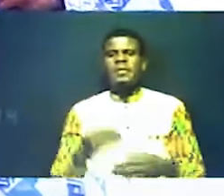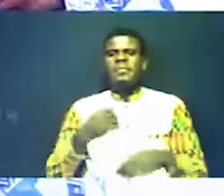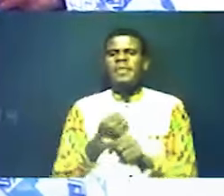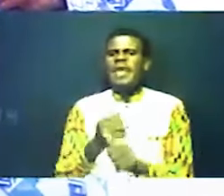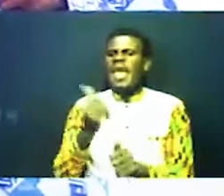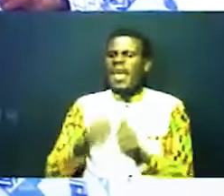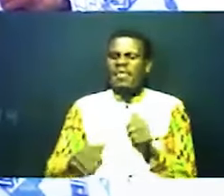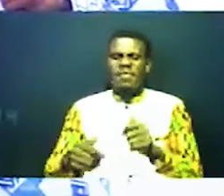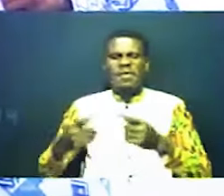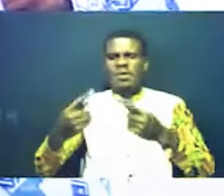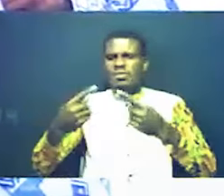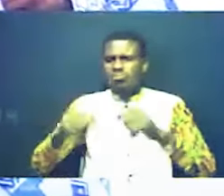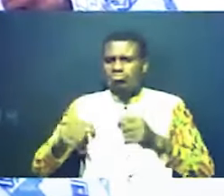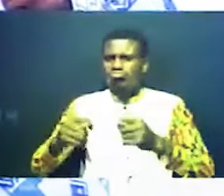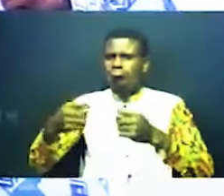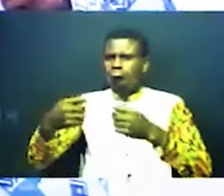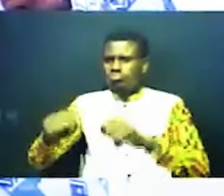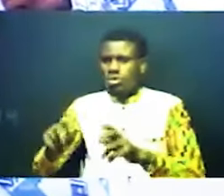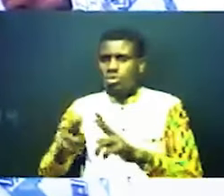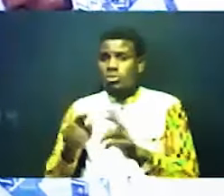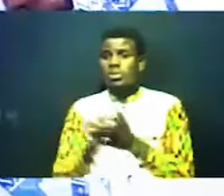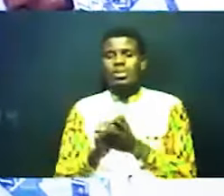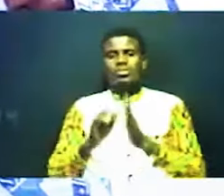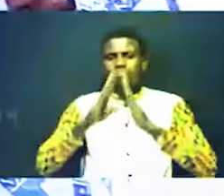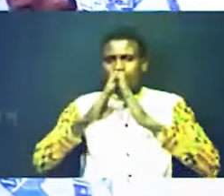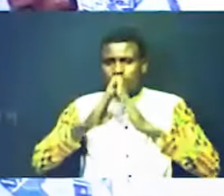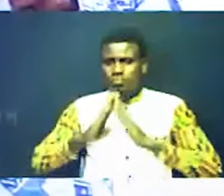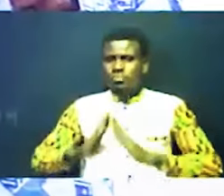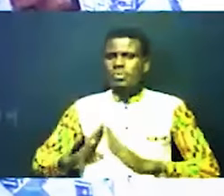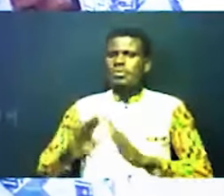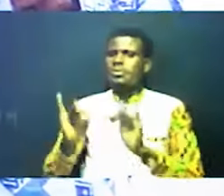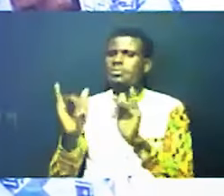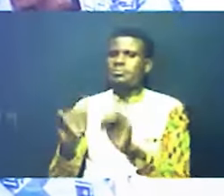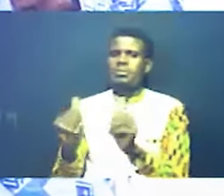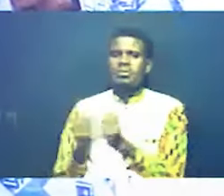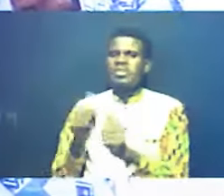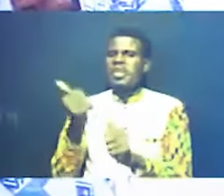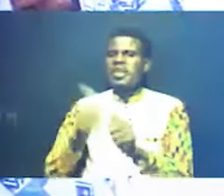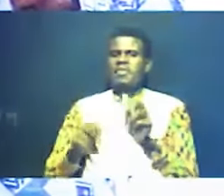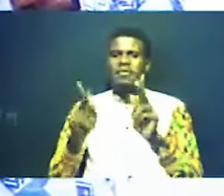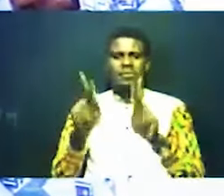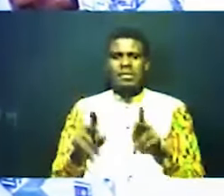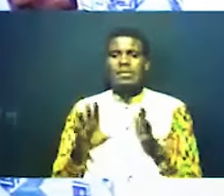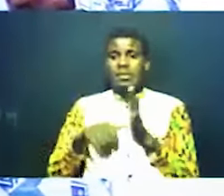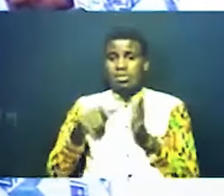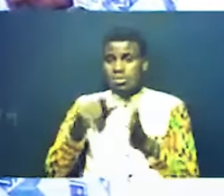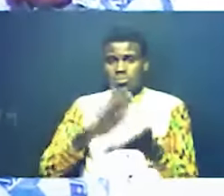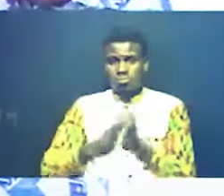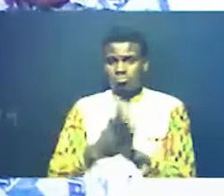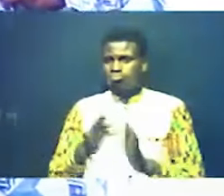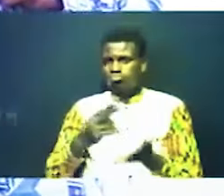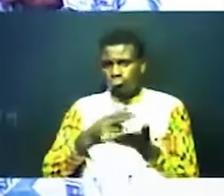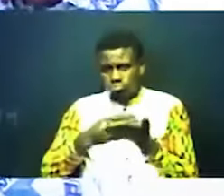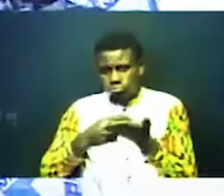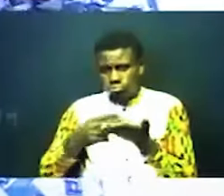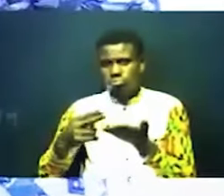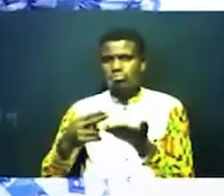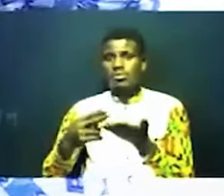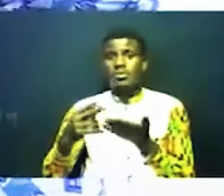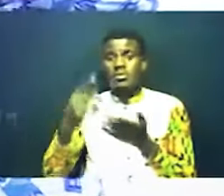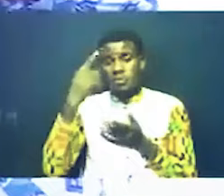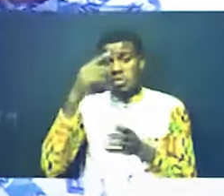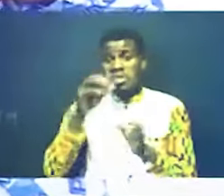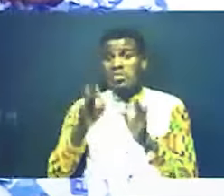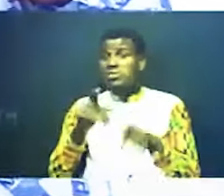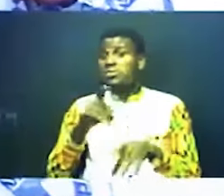with everyone and be holy. Without holiness, no one will see the Lord. Muni mo